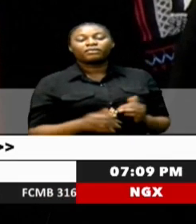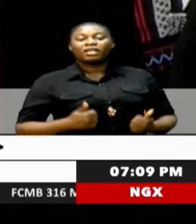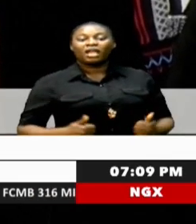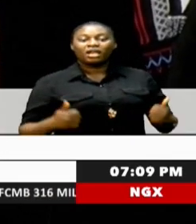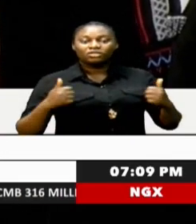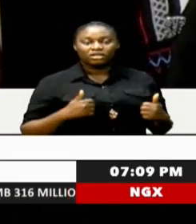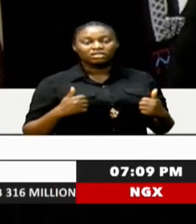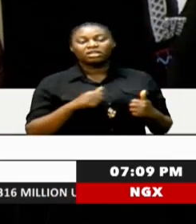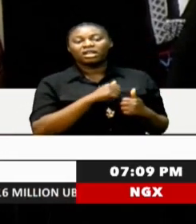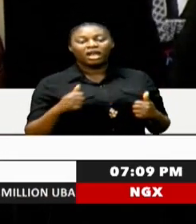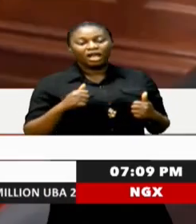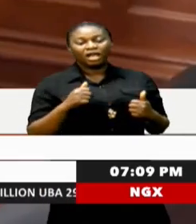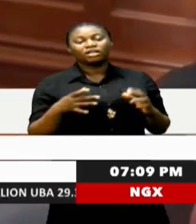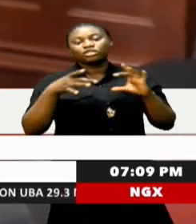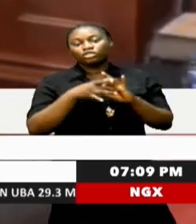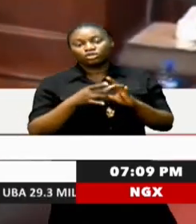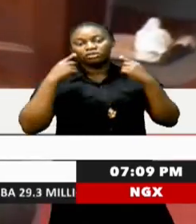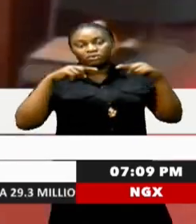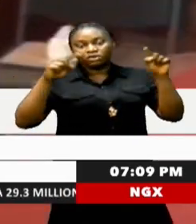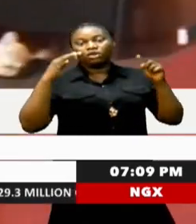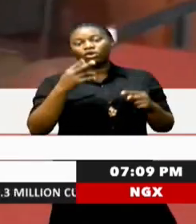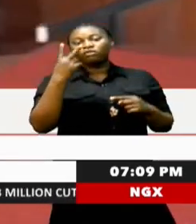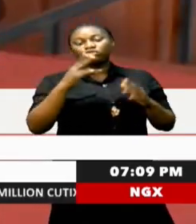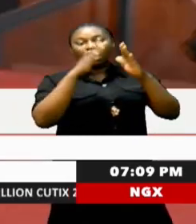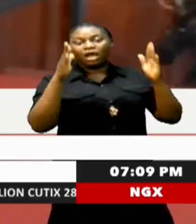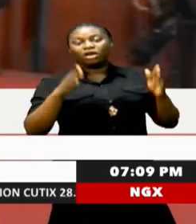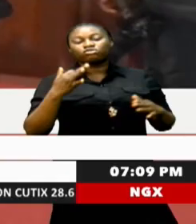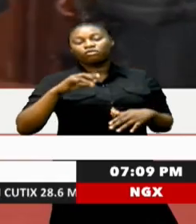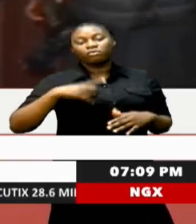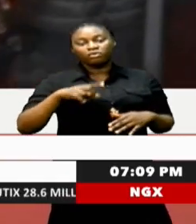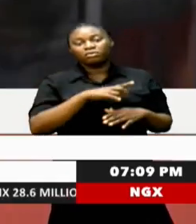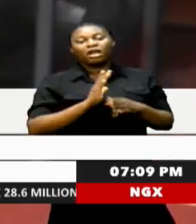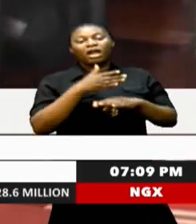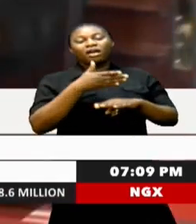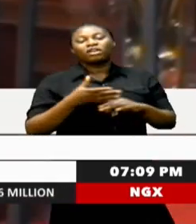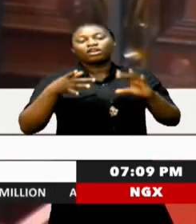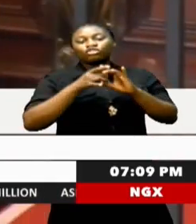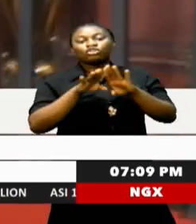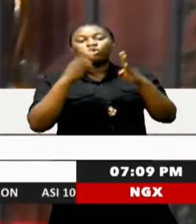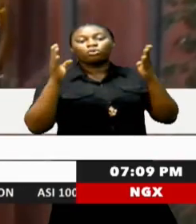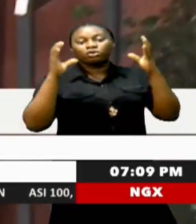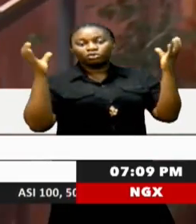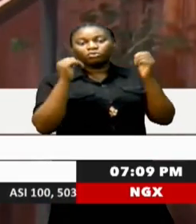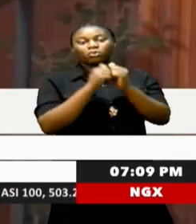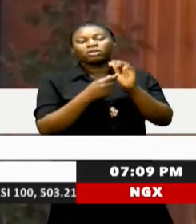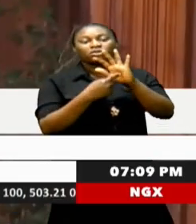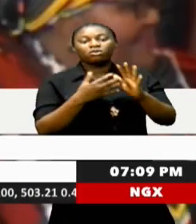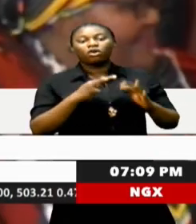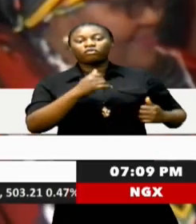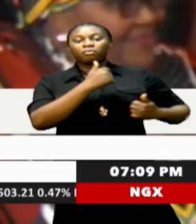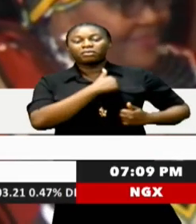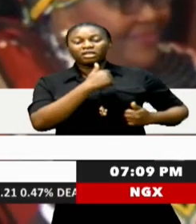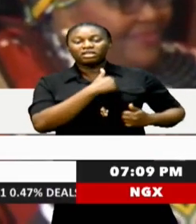a joint sitting of the two houses of parliament after a grand opening ceremony with a display of military